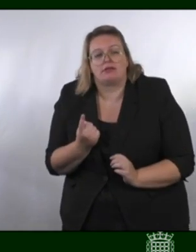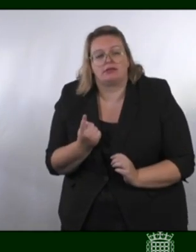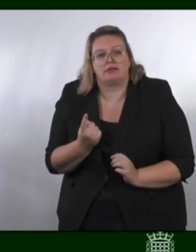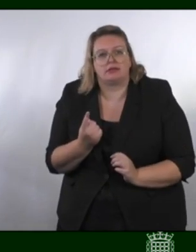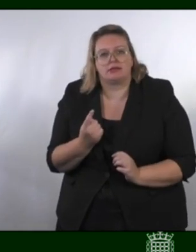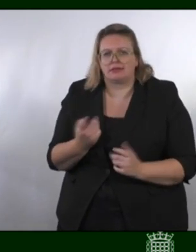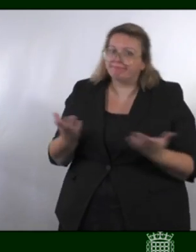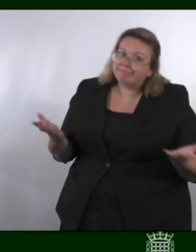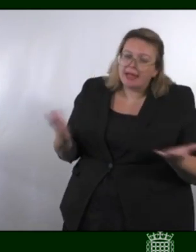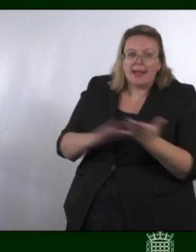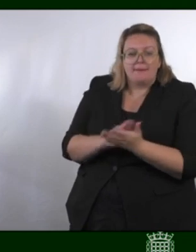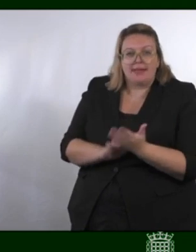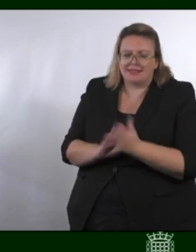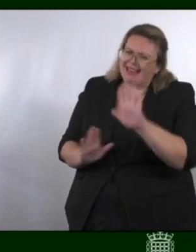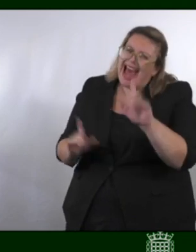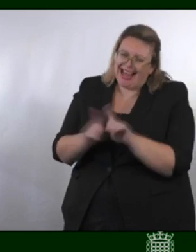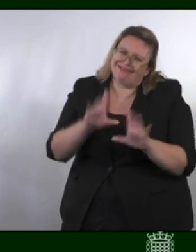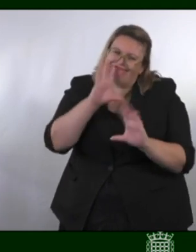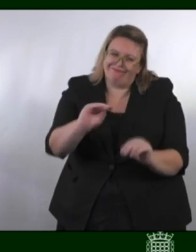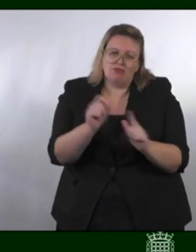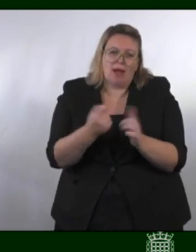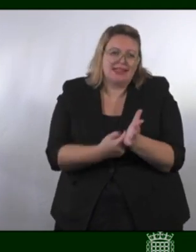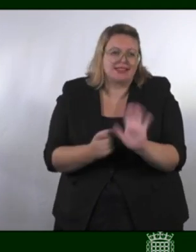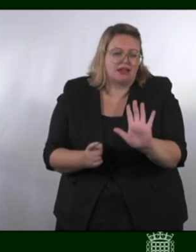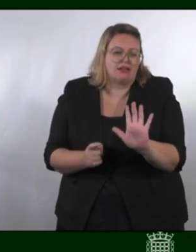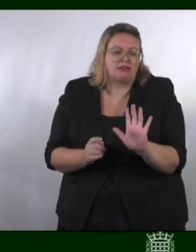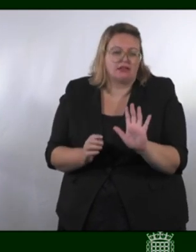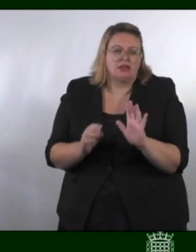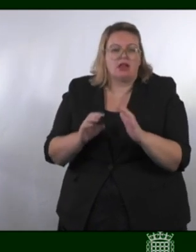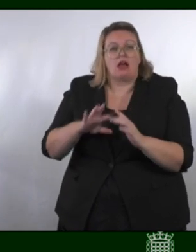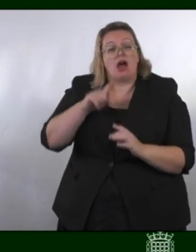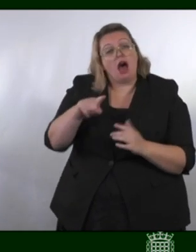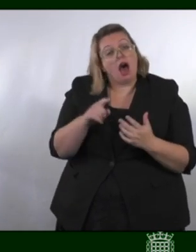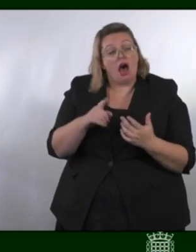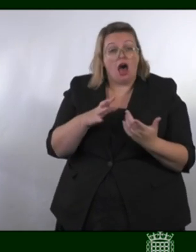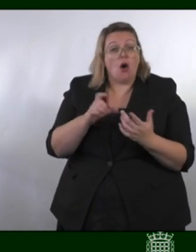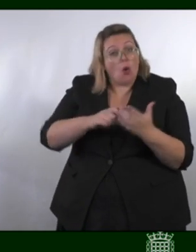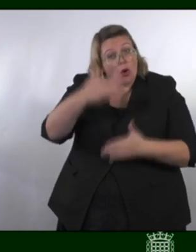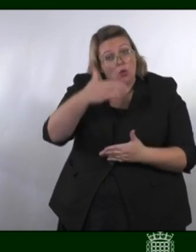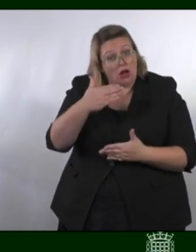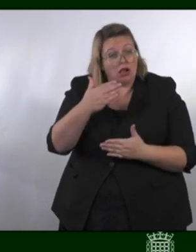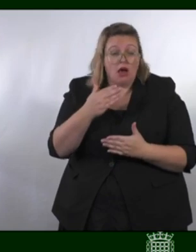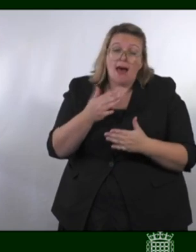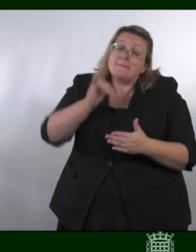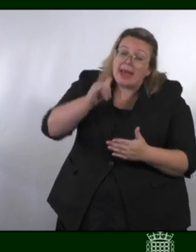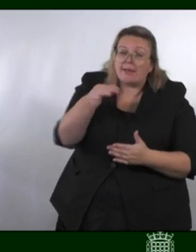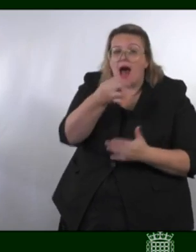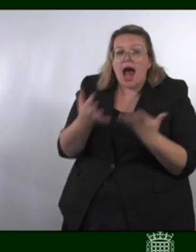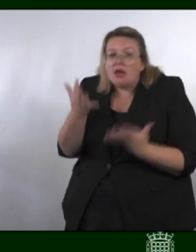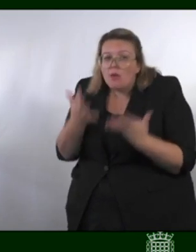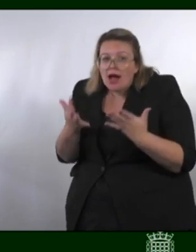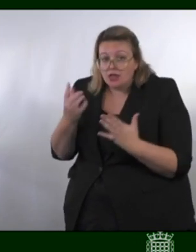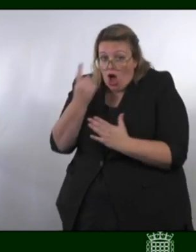now have a stark choice. And by the way, Prime Minister, Cornwall is the only place, possibly with the Isle of Wight, where the infection rate today